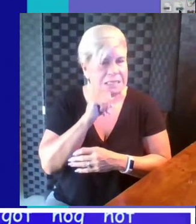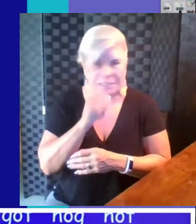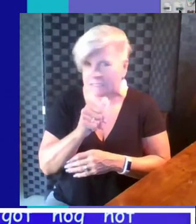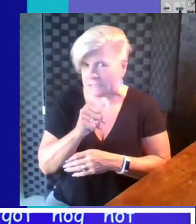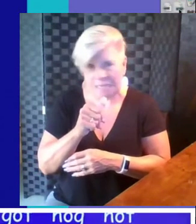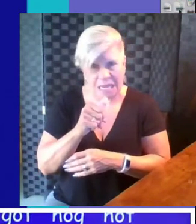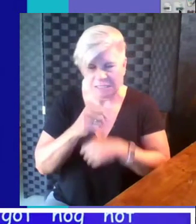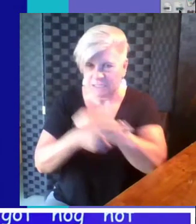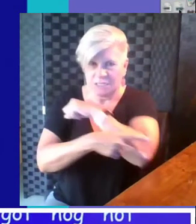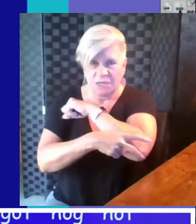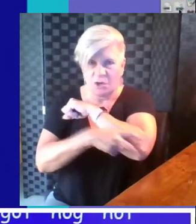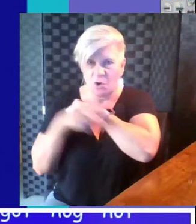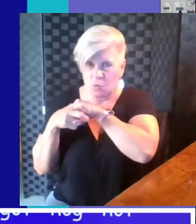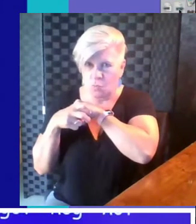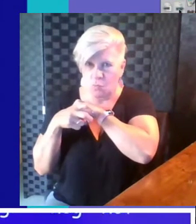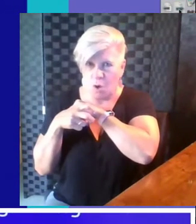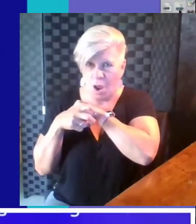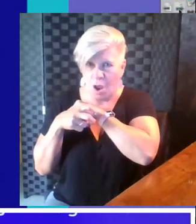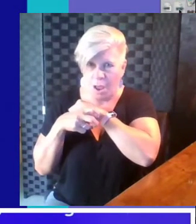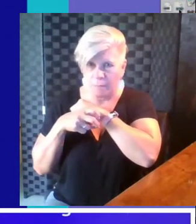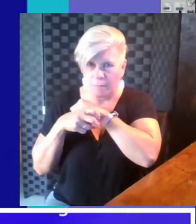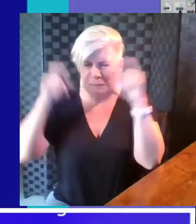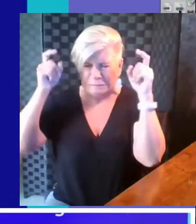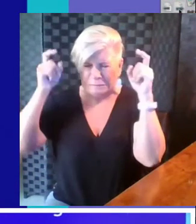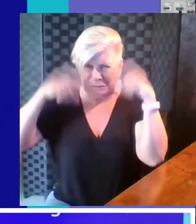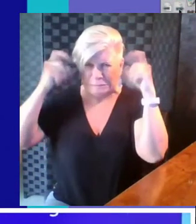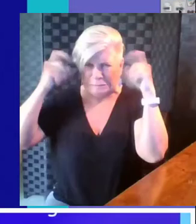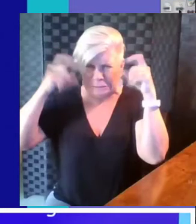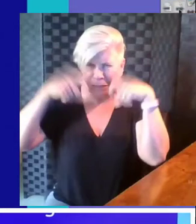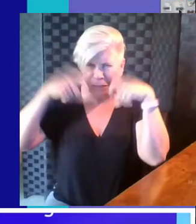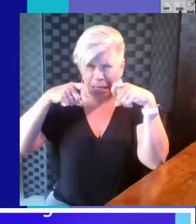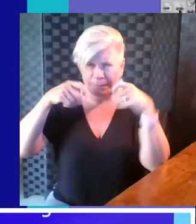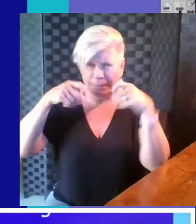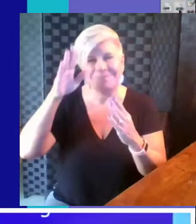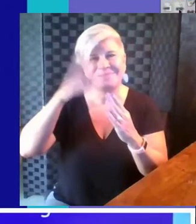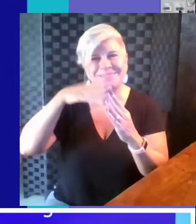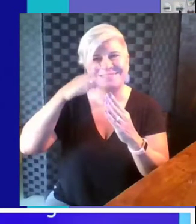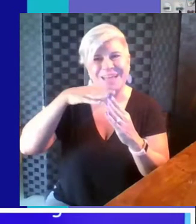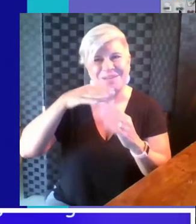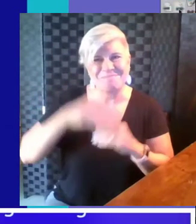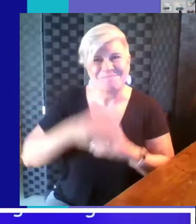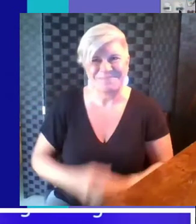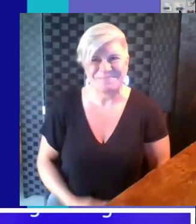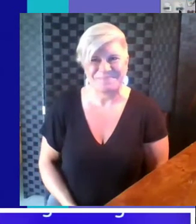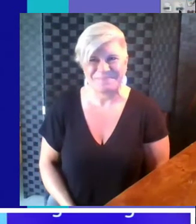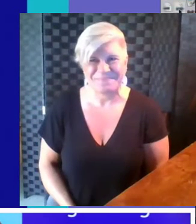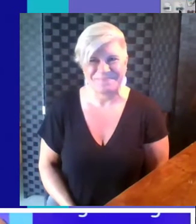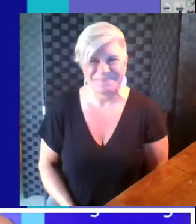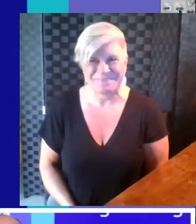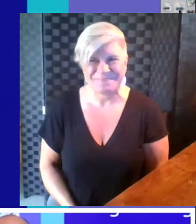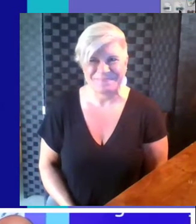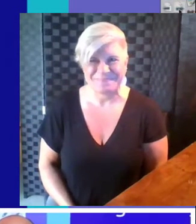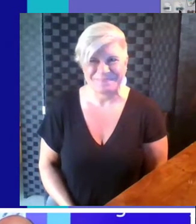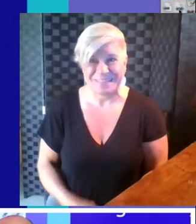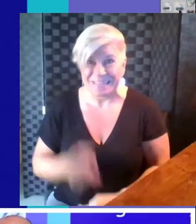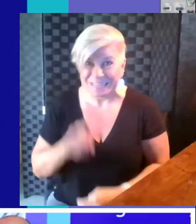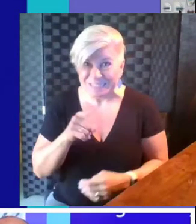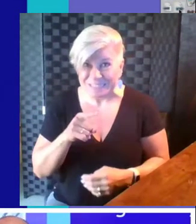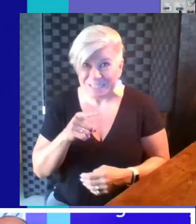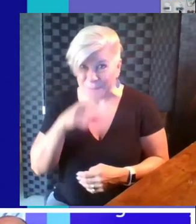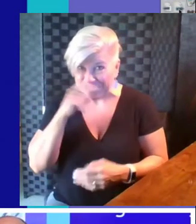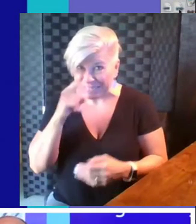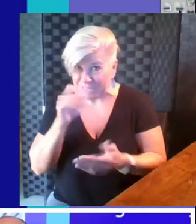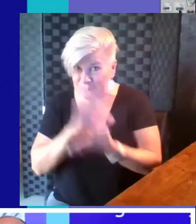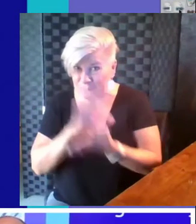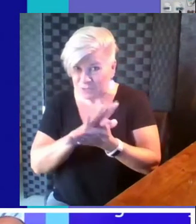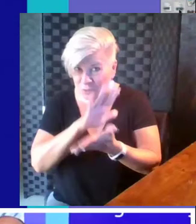mom, not, rob, sob, top. If you have my summer school